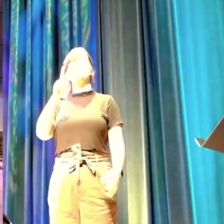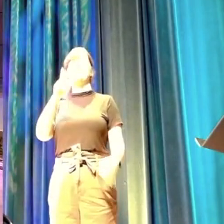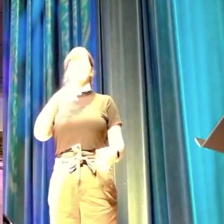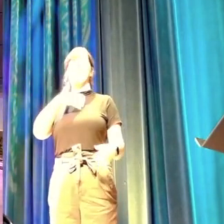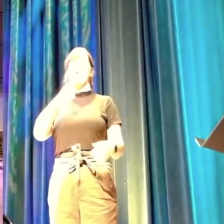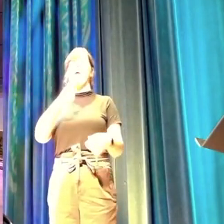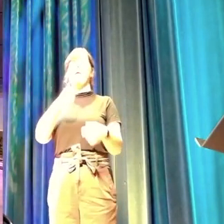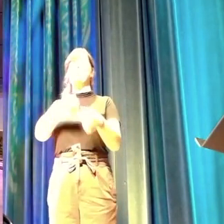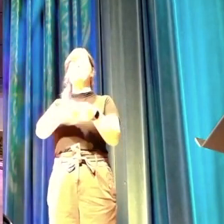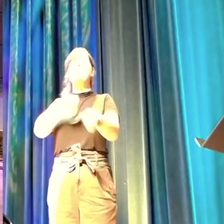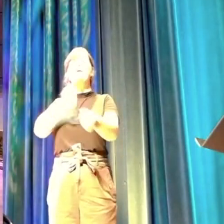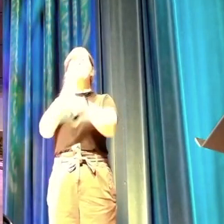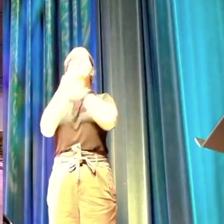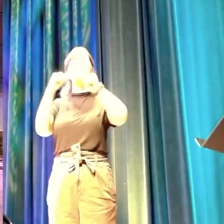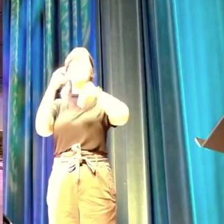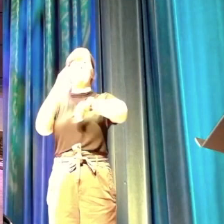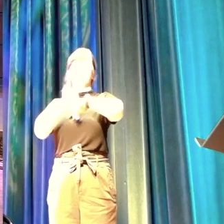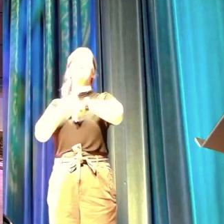Cane Safety Day.